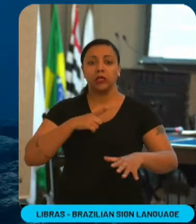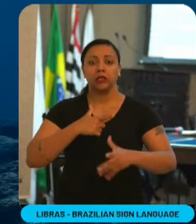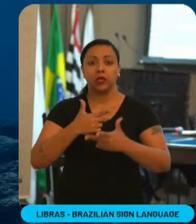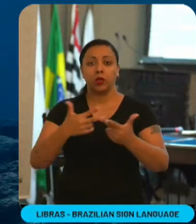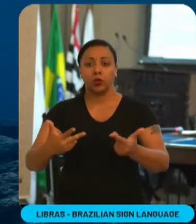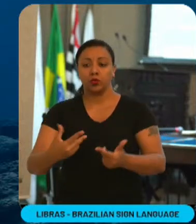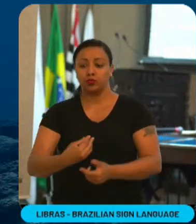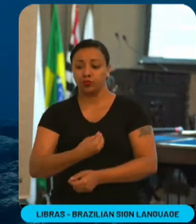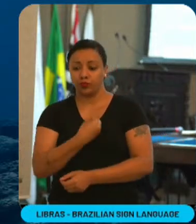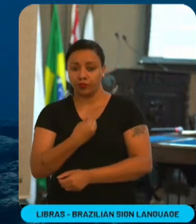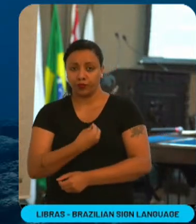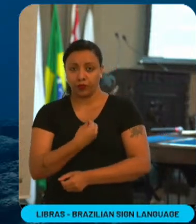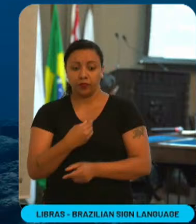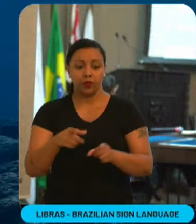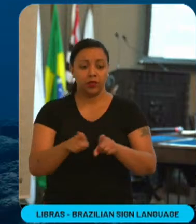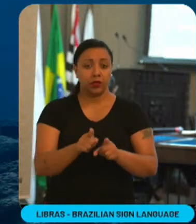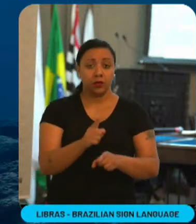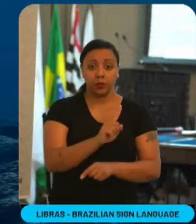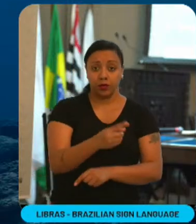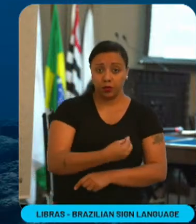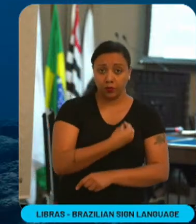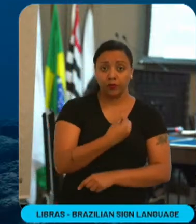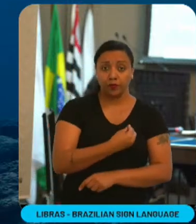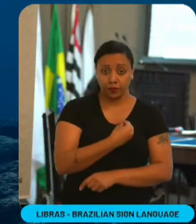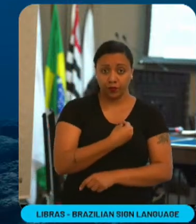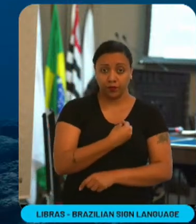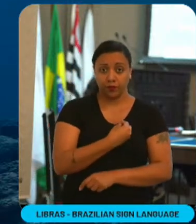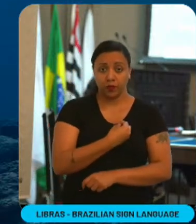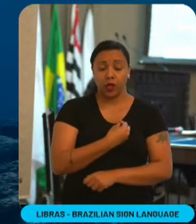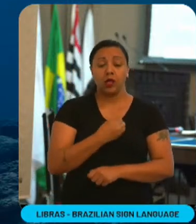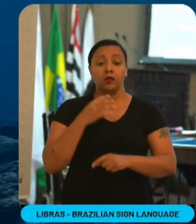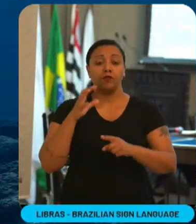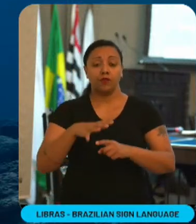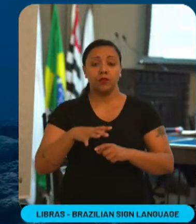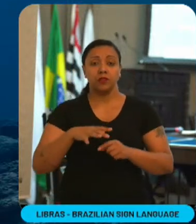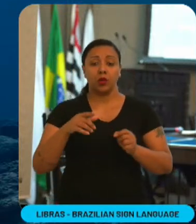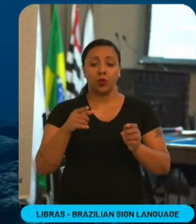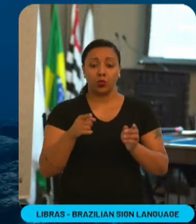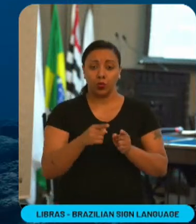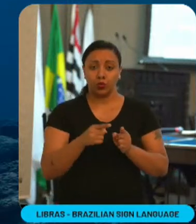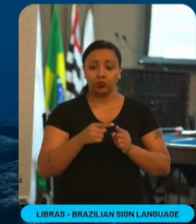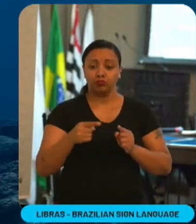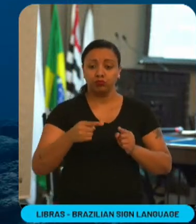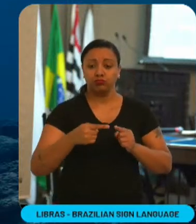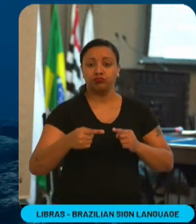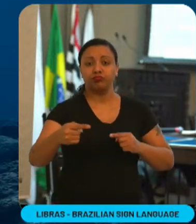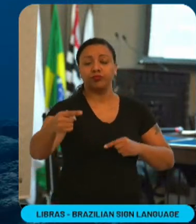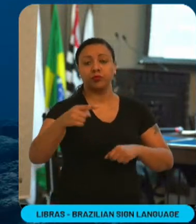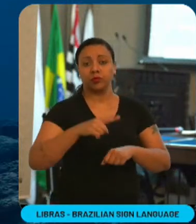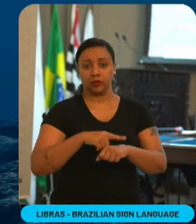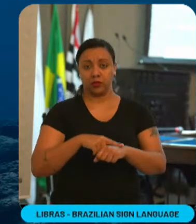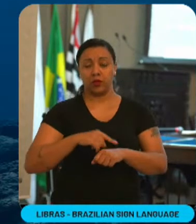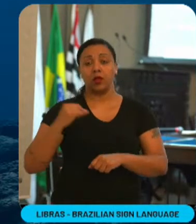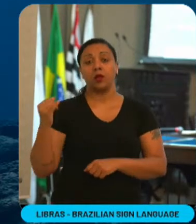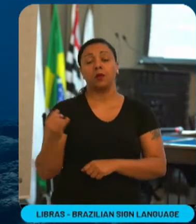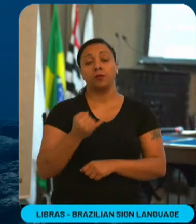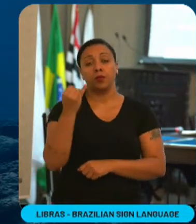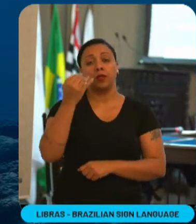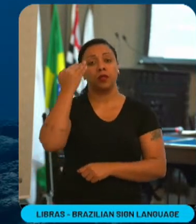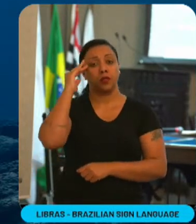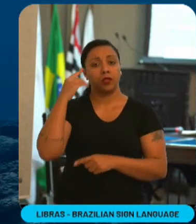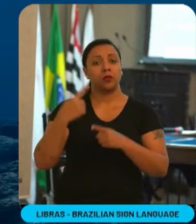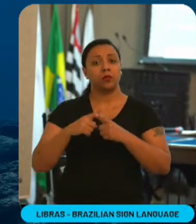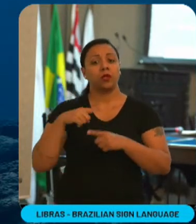ocean, in the ocean you have life and not life resources, and resources